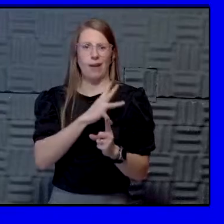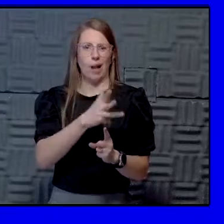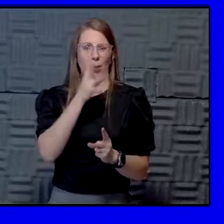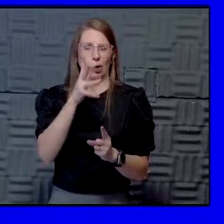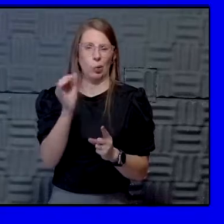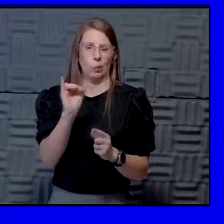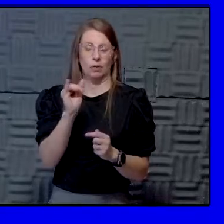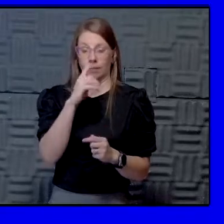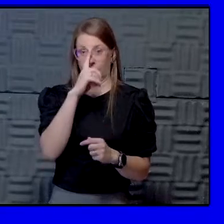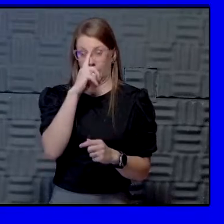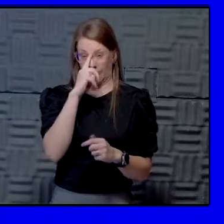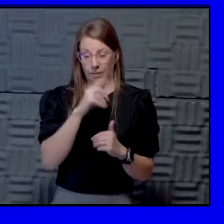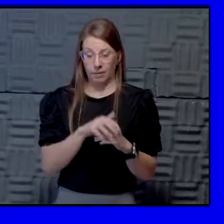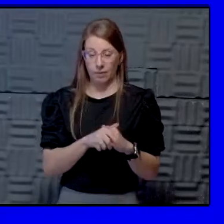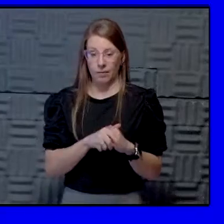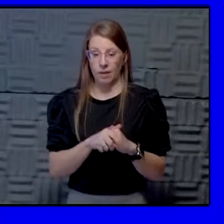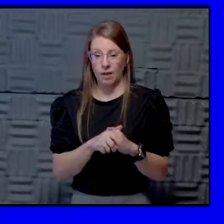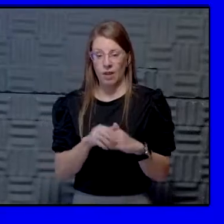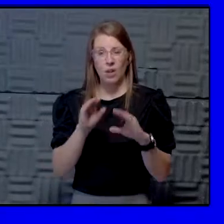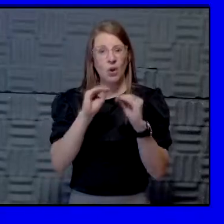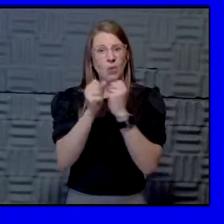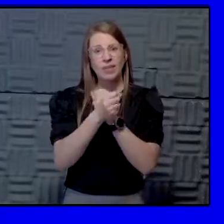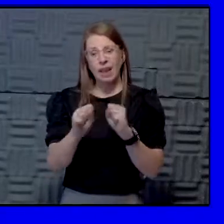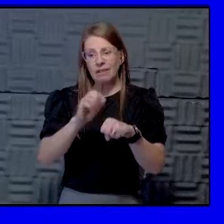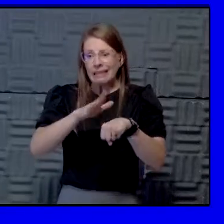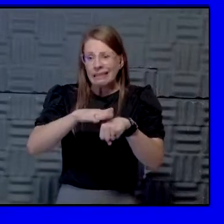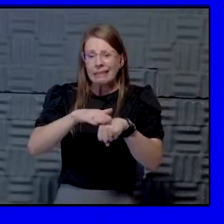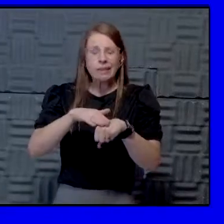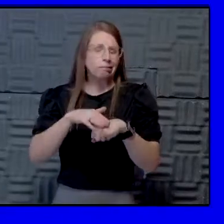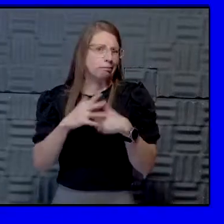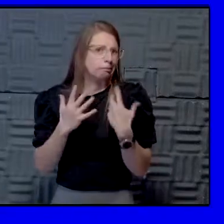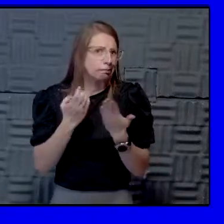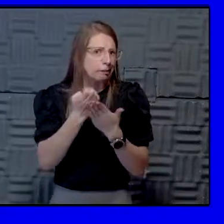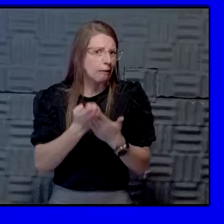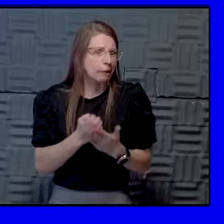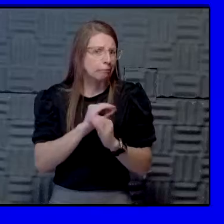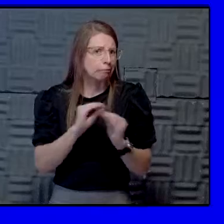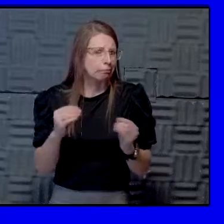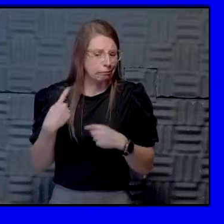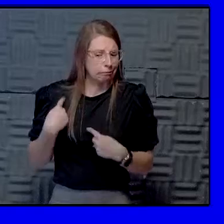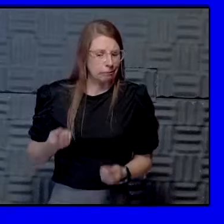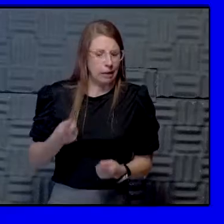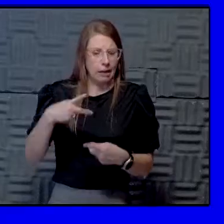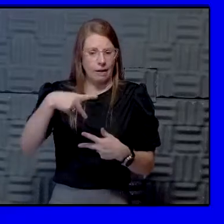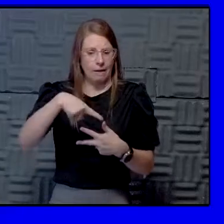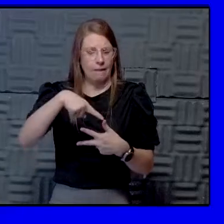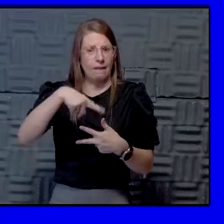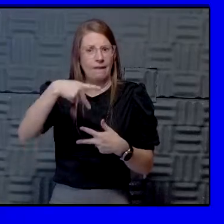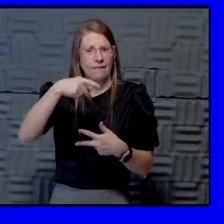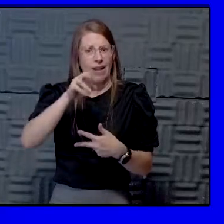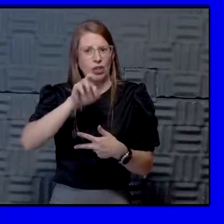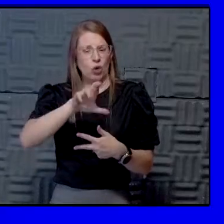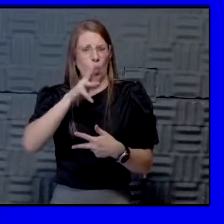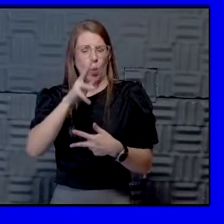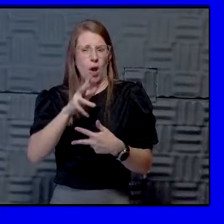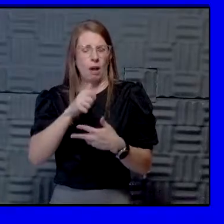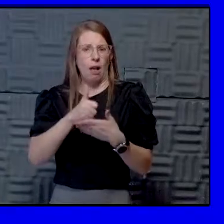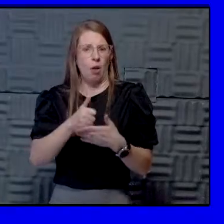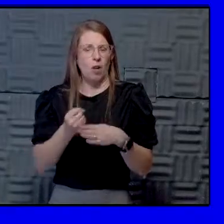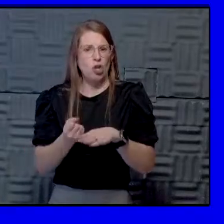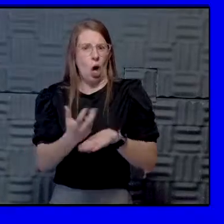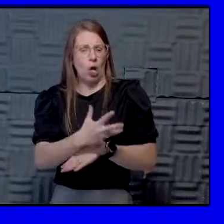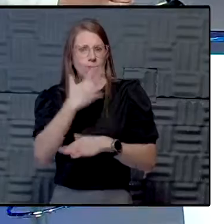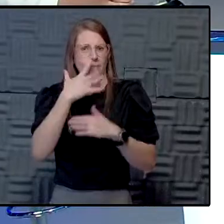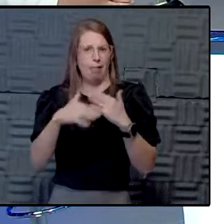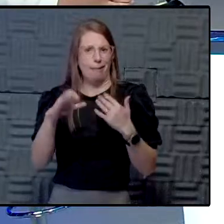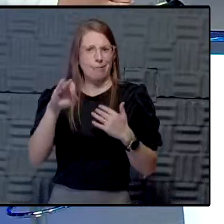that I'm aware of, there's no safety signals or anything, evidence of that, saying that Pfizer is going to help cause blood clots